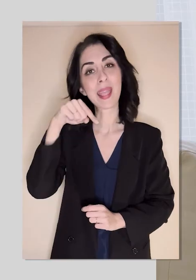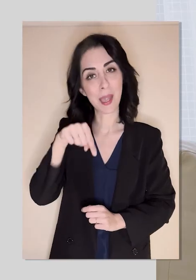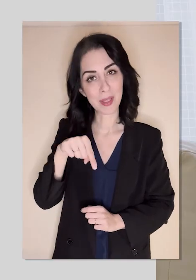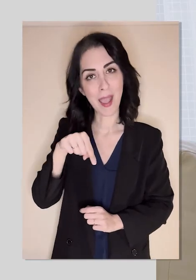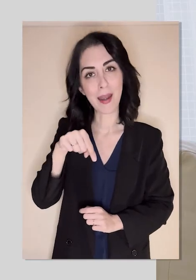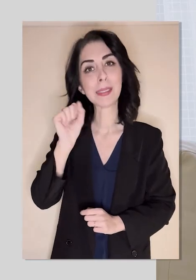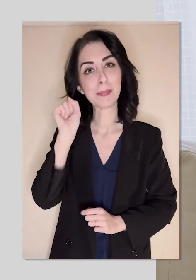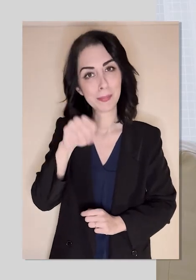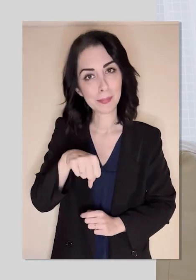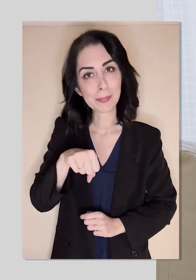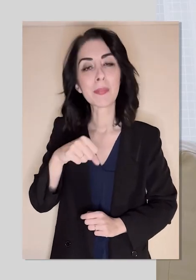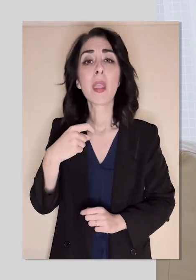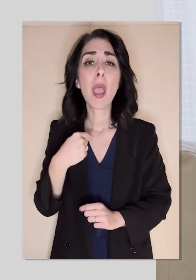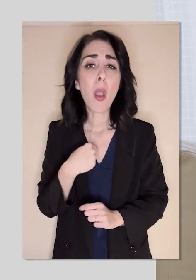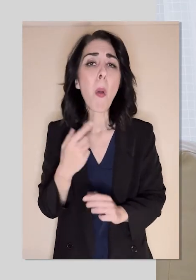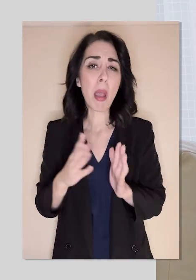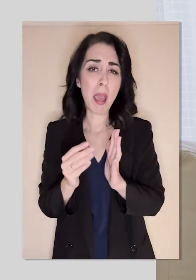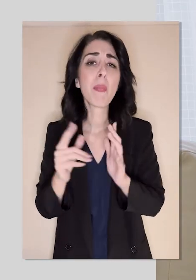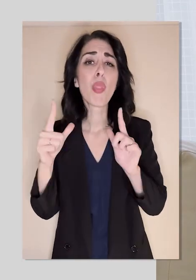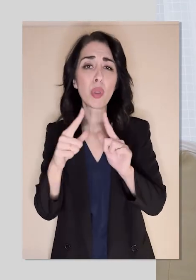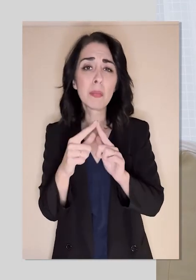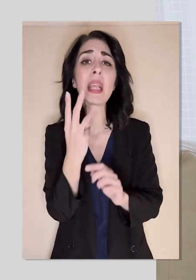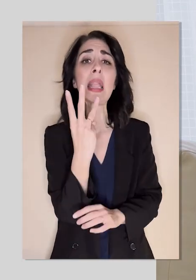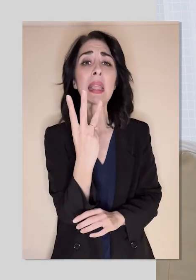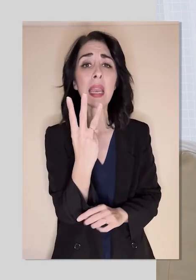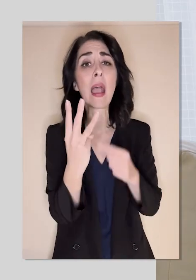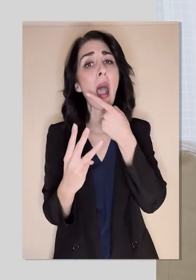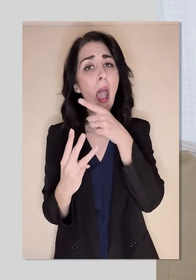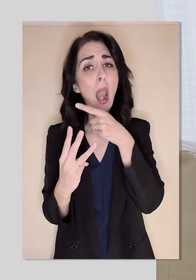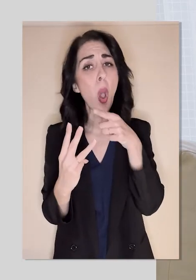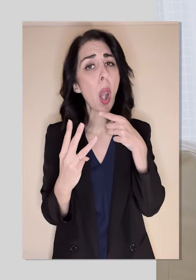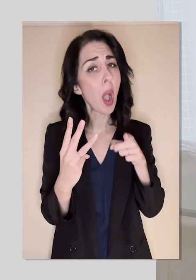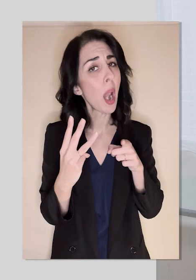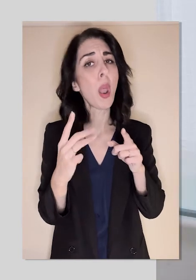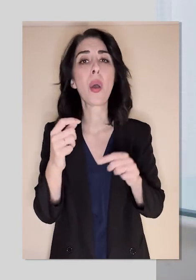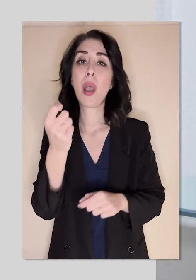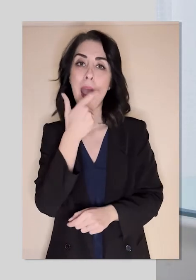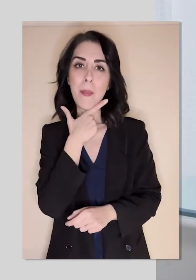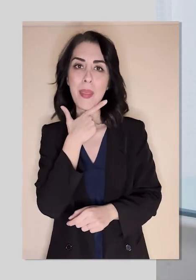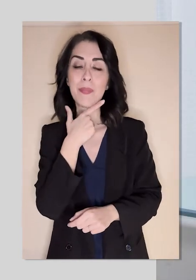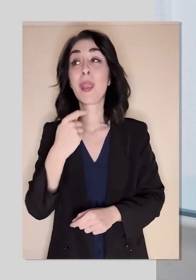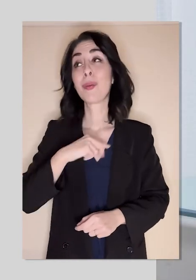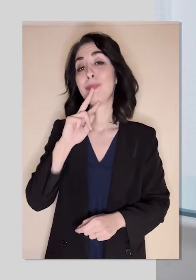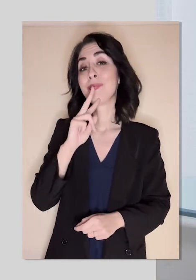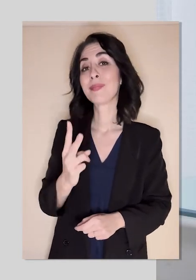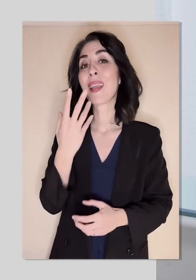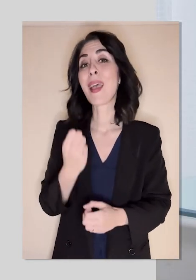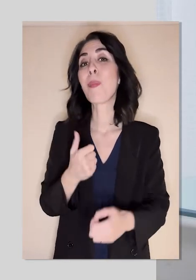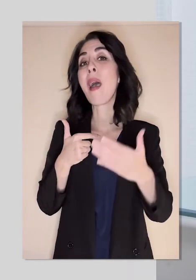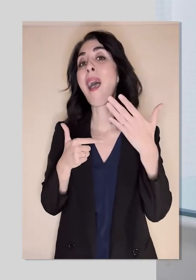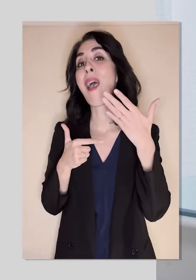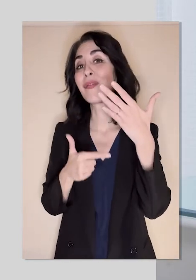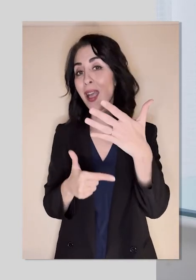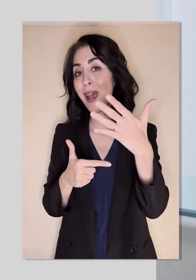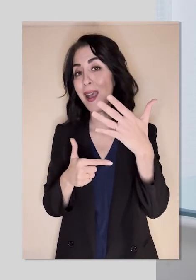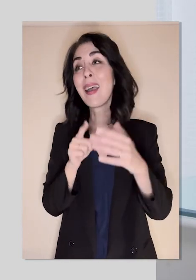3 triptan tablets. I said, well, we have 7 triptan tablets, so you haven't tried them all. But I